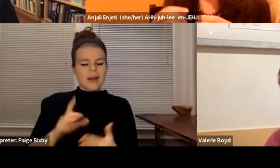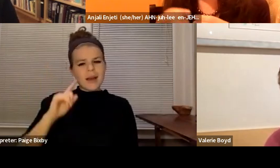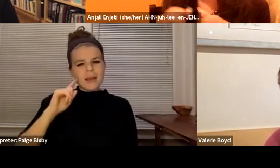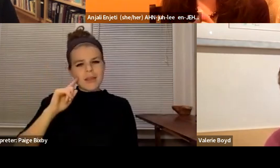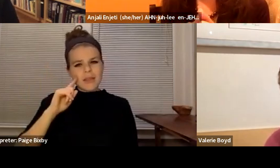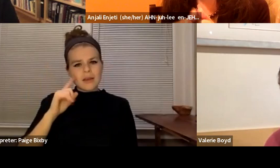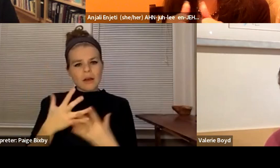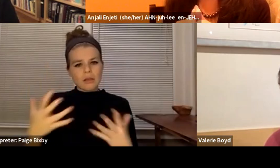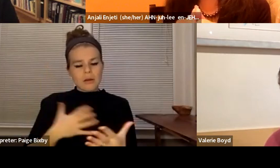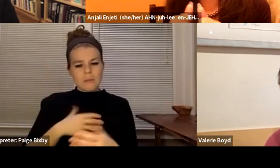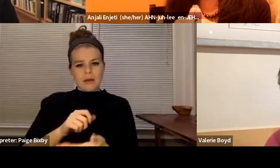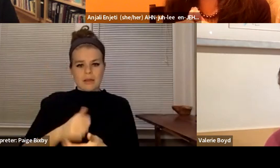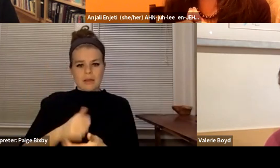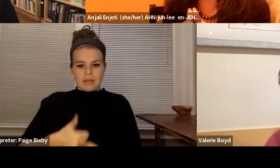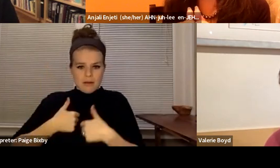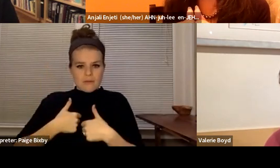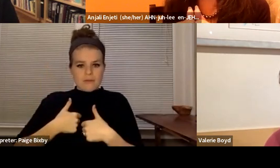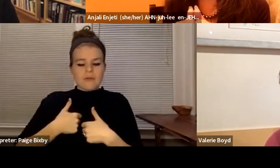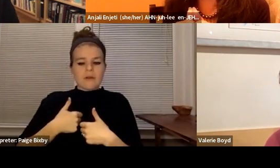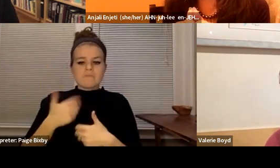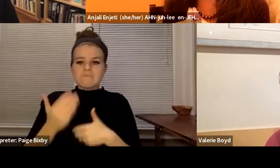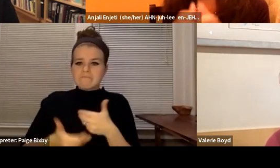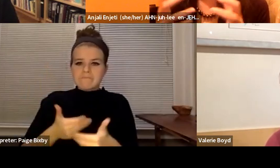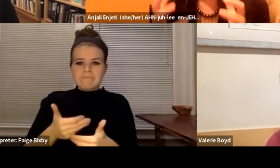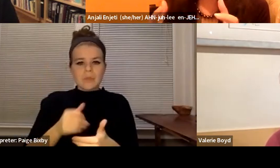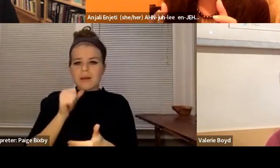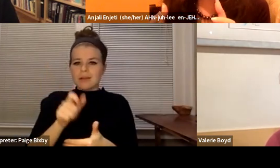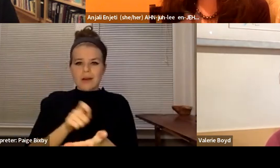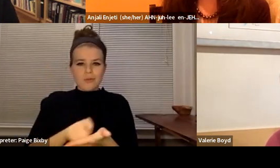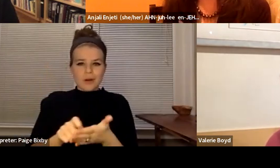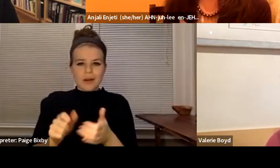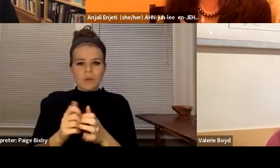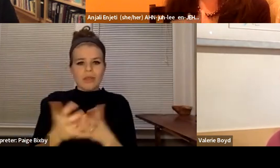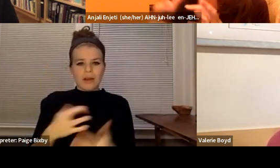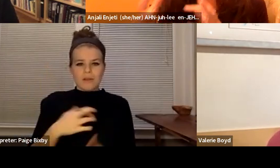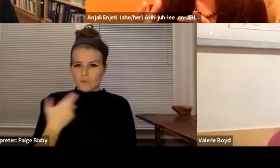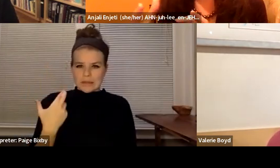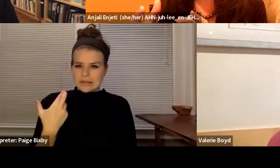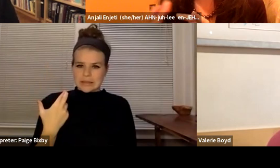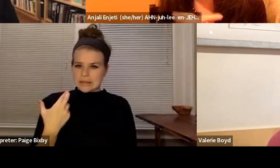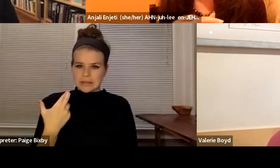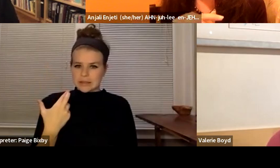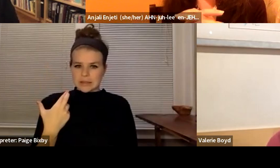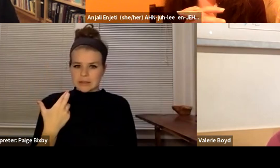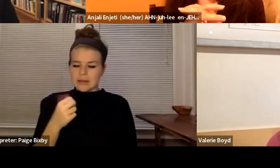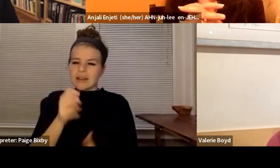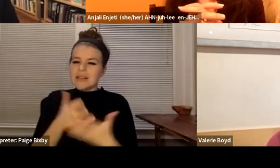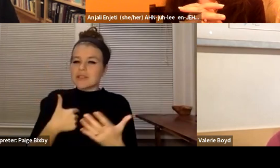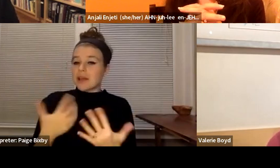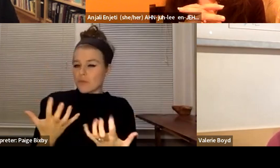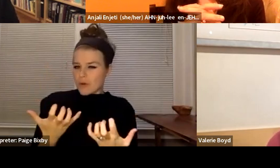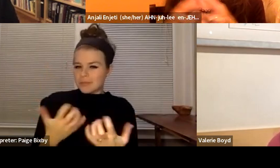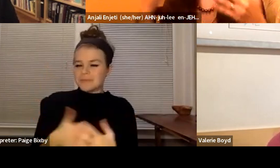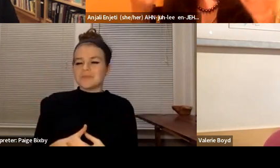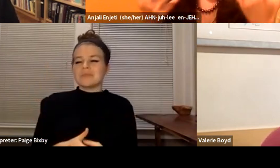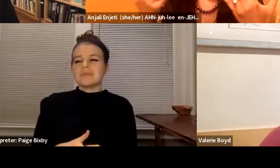lot of my life not writing with as much risk as I wanted to, because